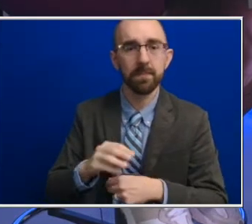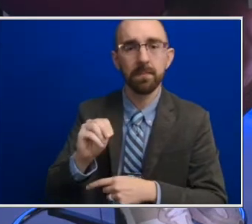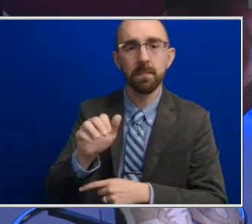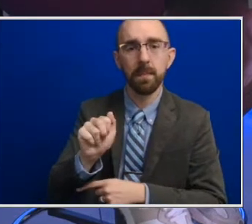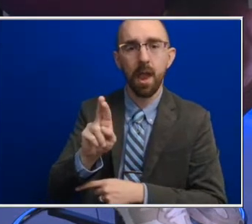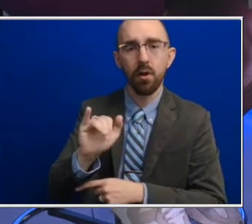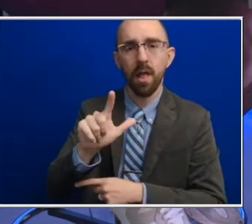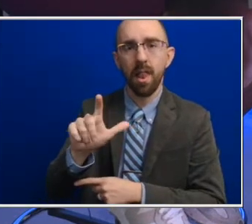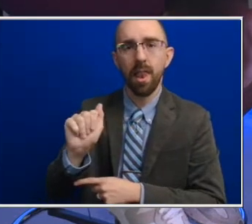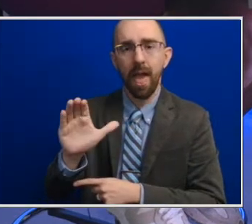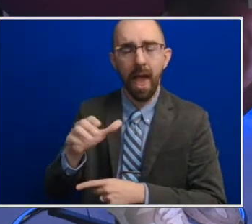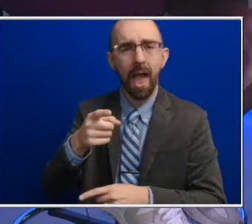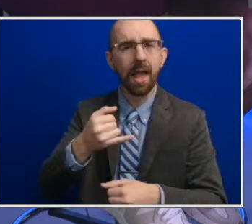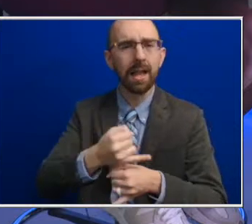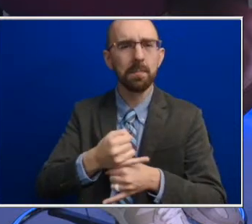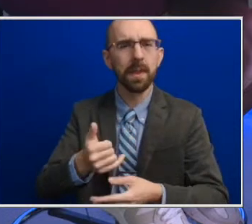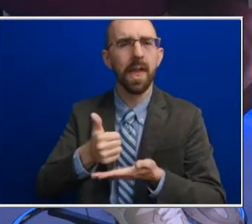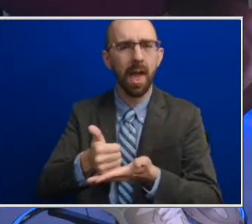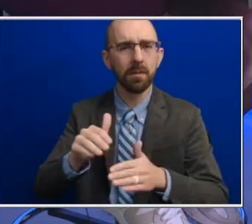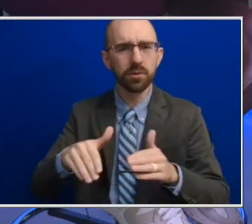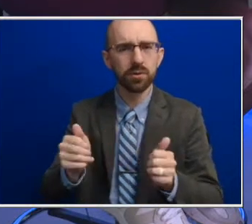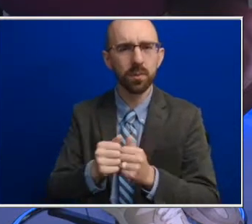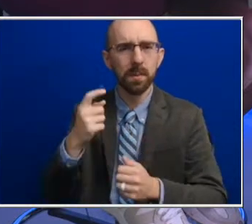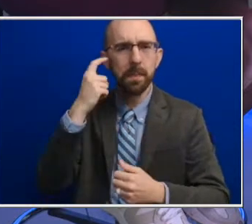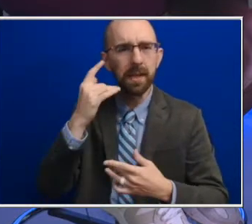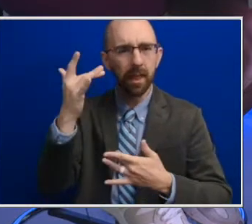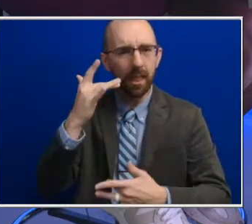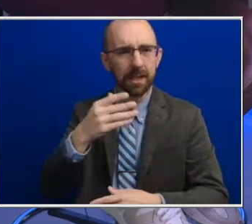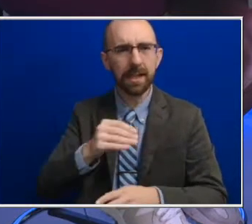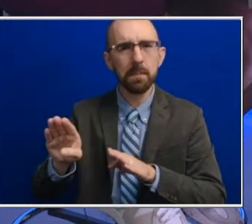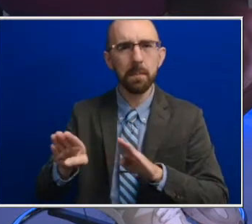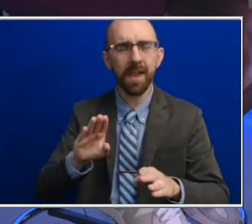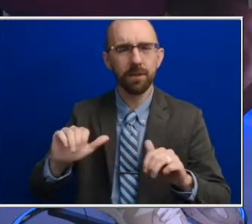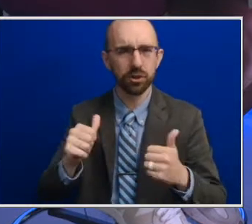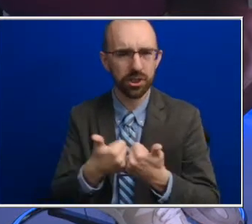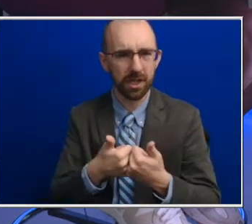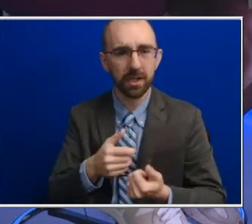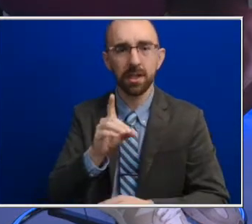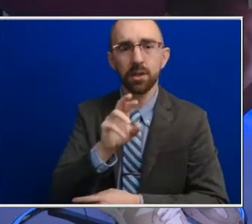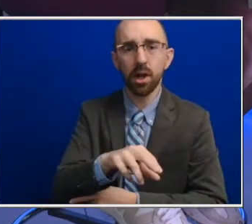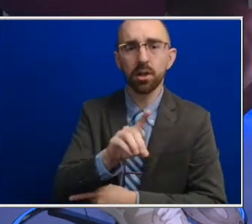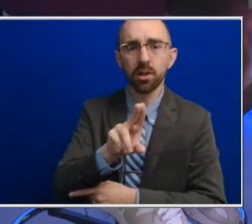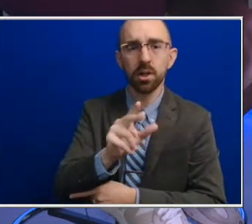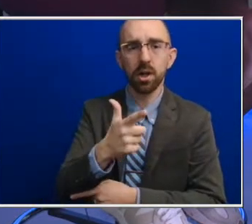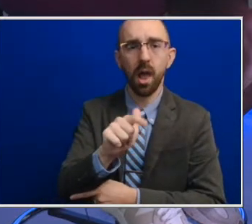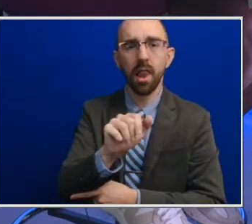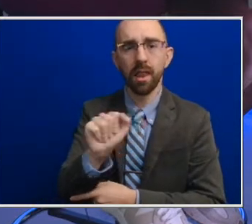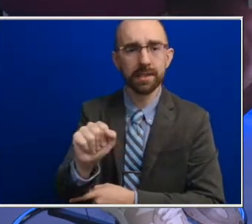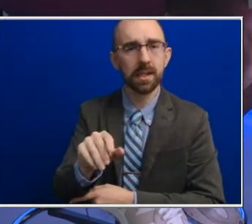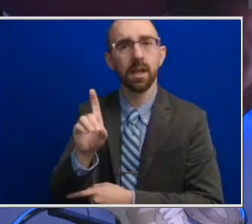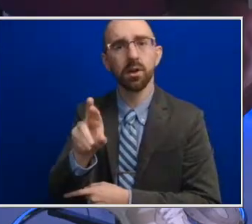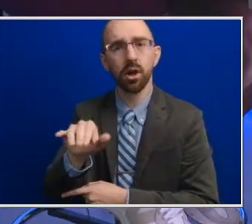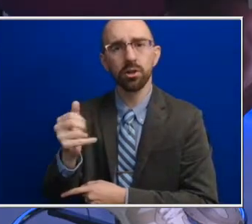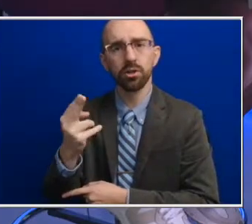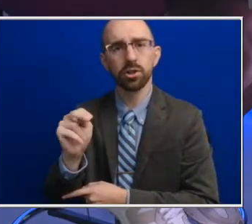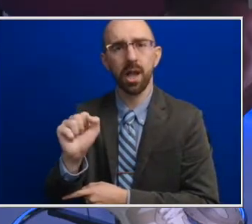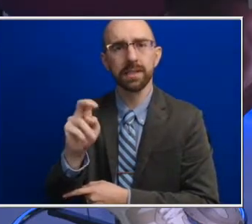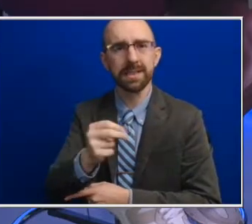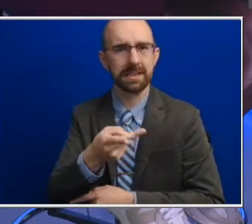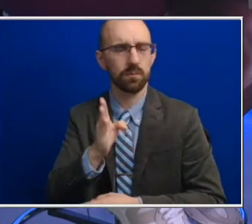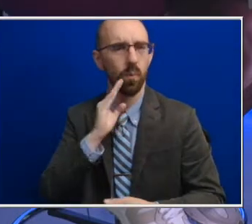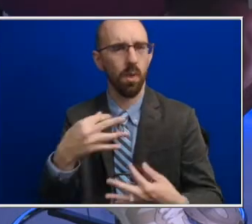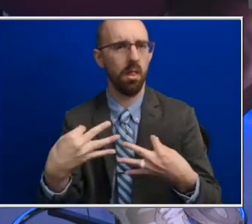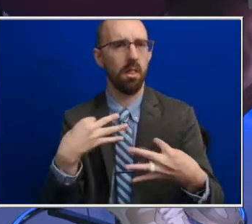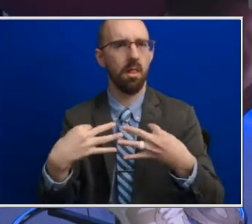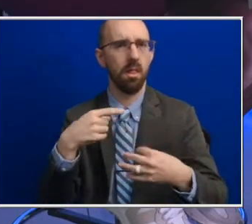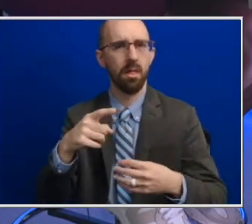with mental illness and behavioral challenges. Dr. Douglas and Dr. Johnson will help us explain the pitfalls and offer the